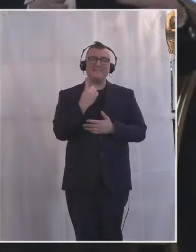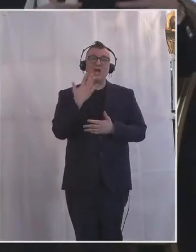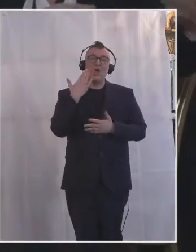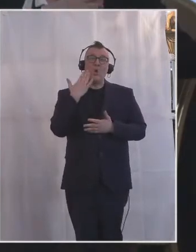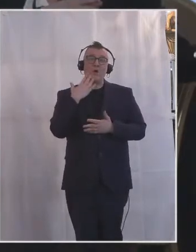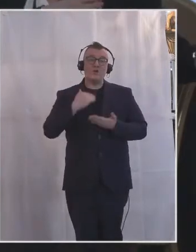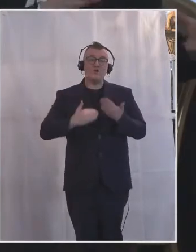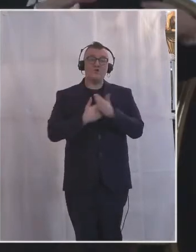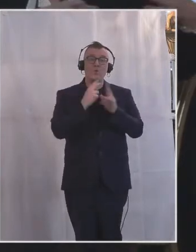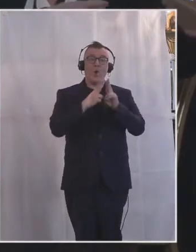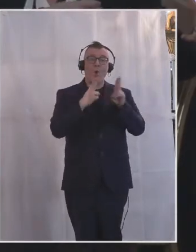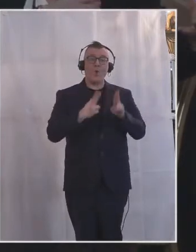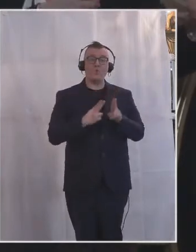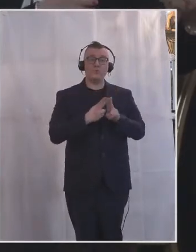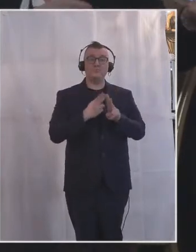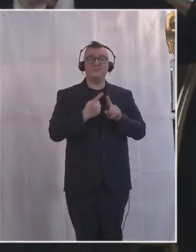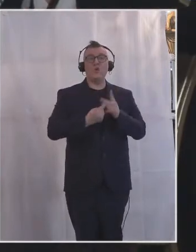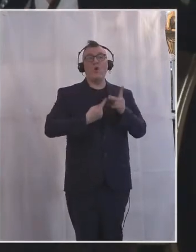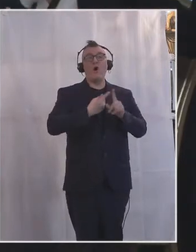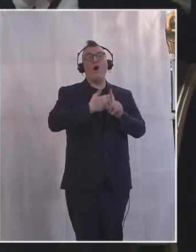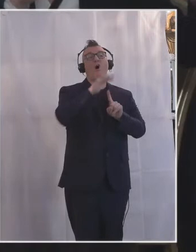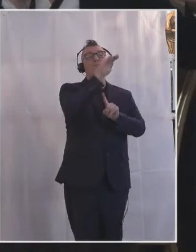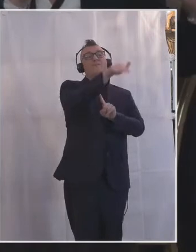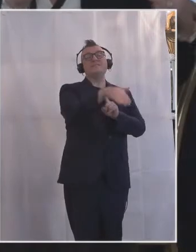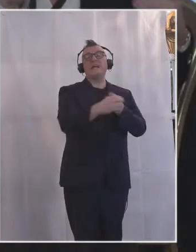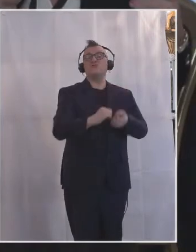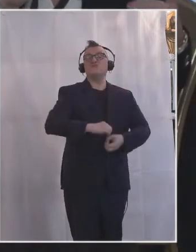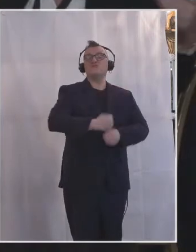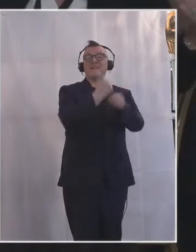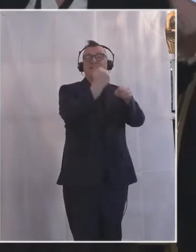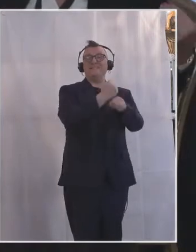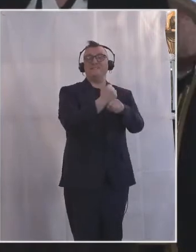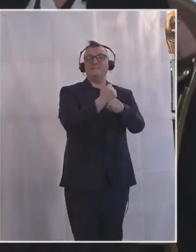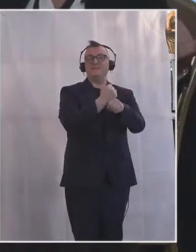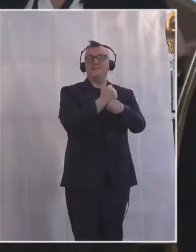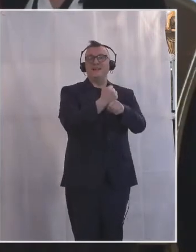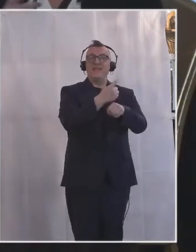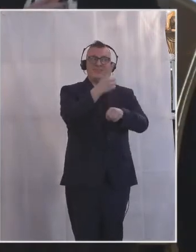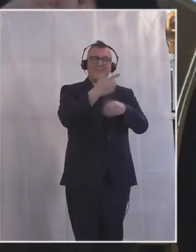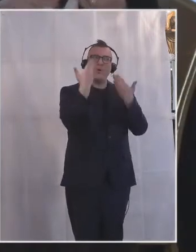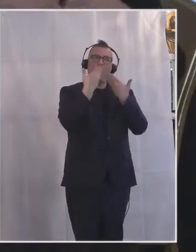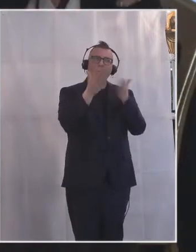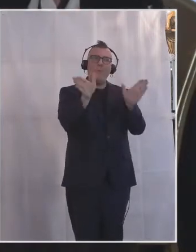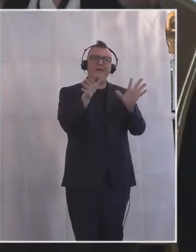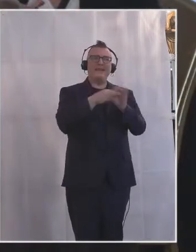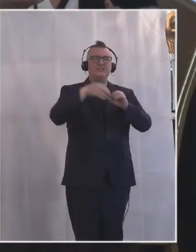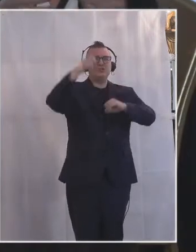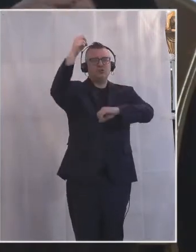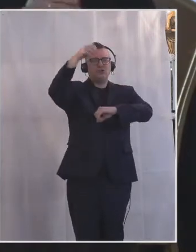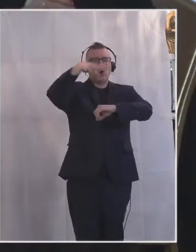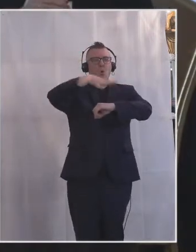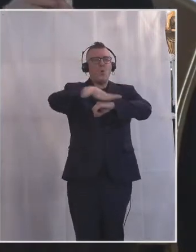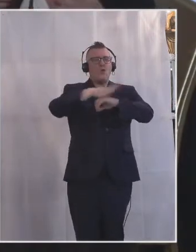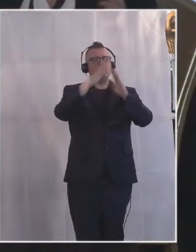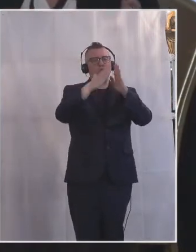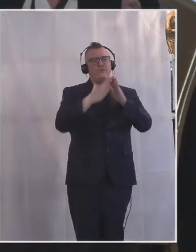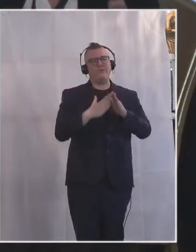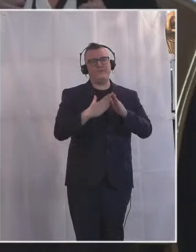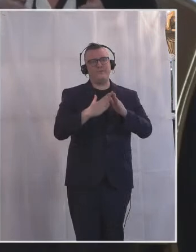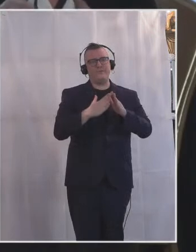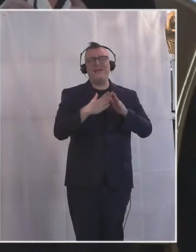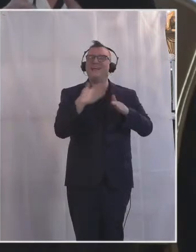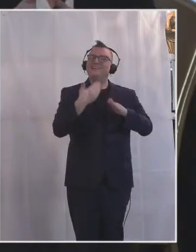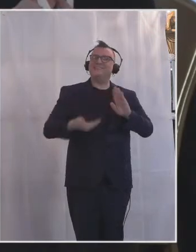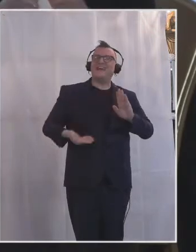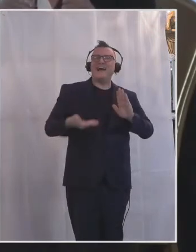already energy efficient, they're well built, and they're very open to putting a solar roof on because it's value added to their customer. So we